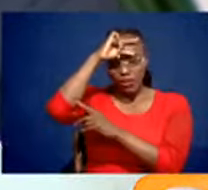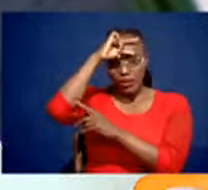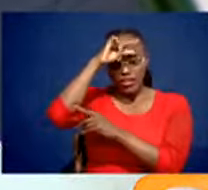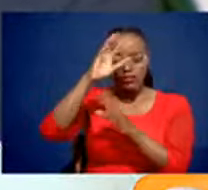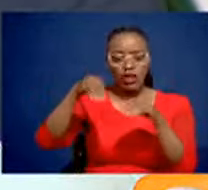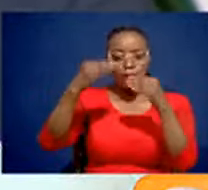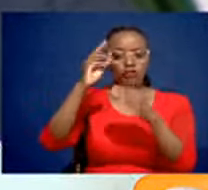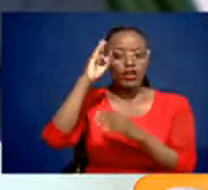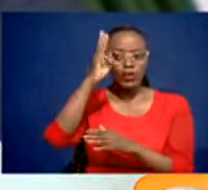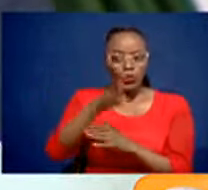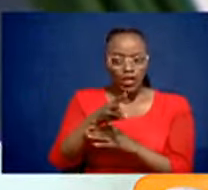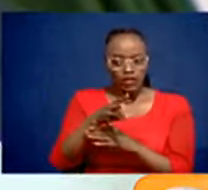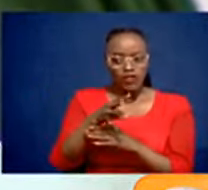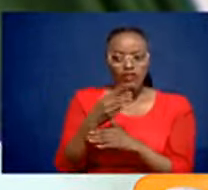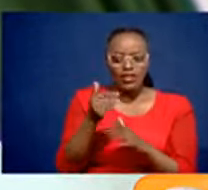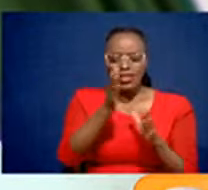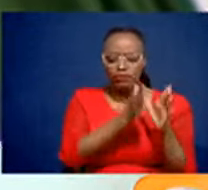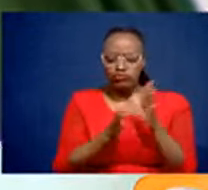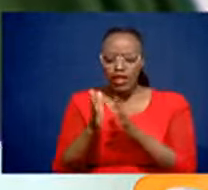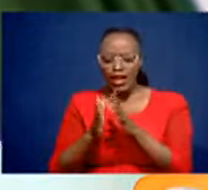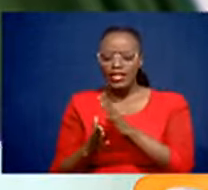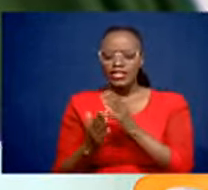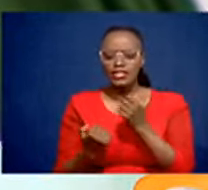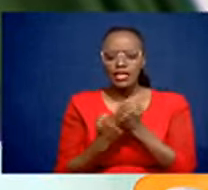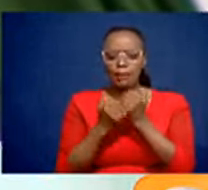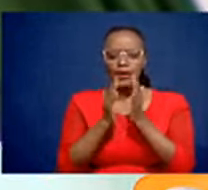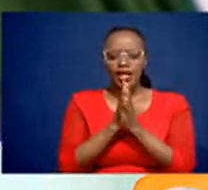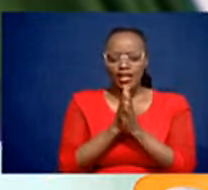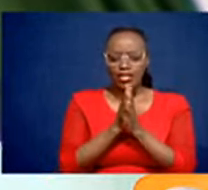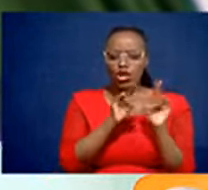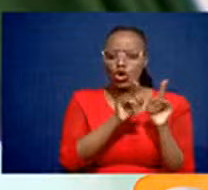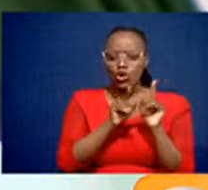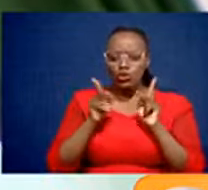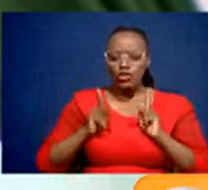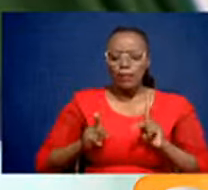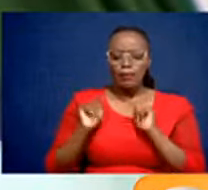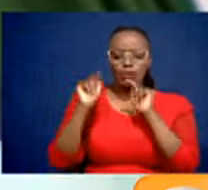will provide the logistical support and human resource.